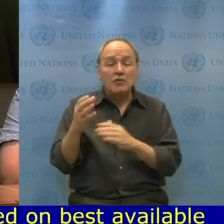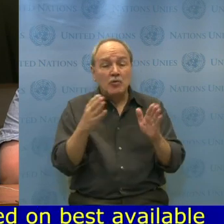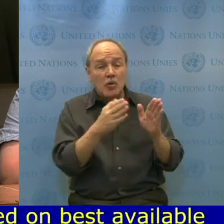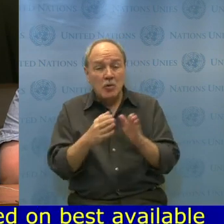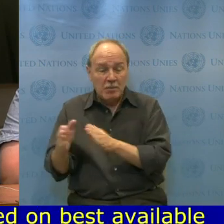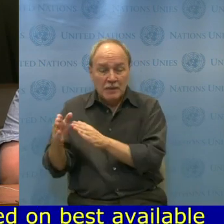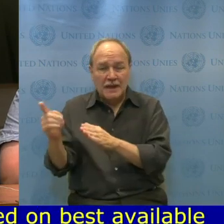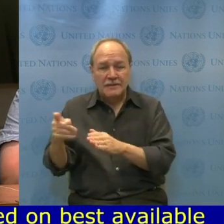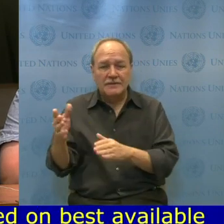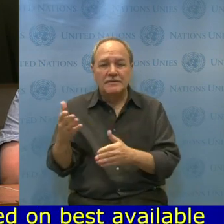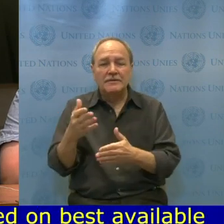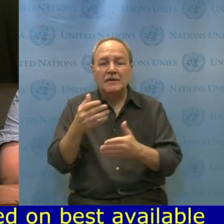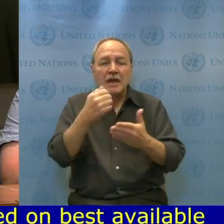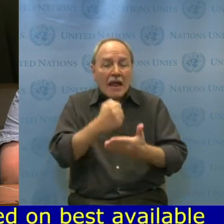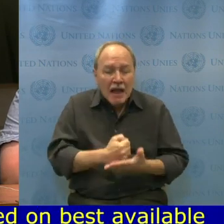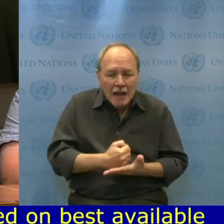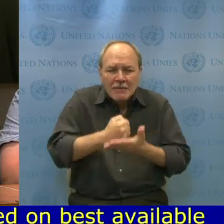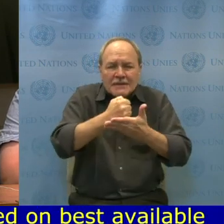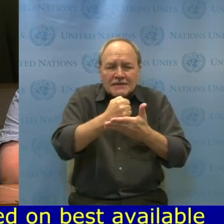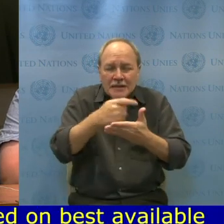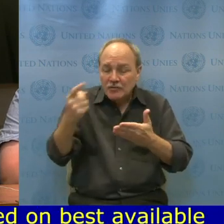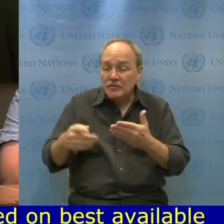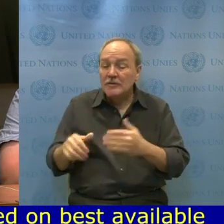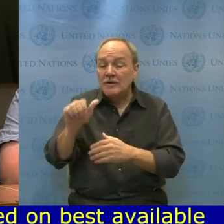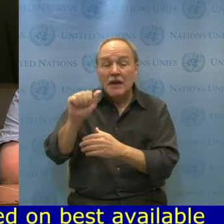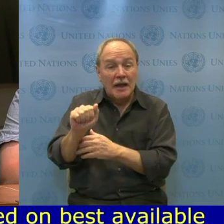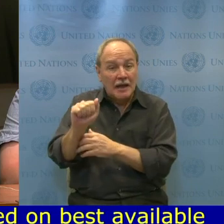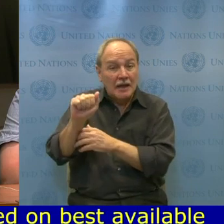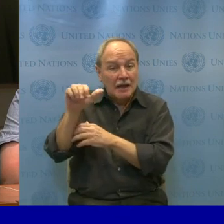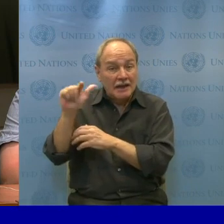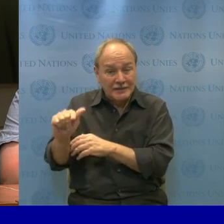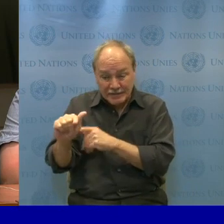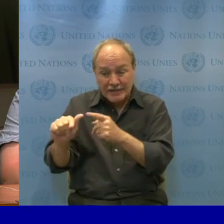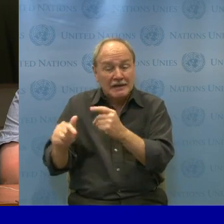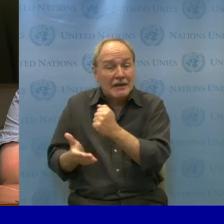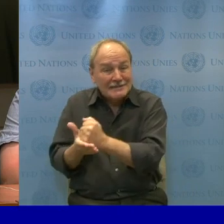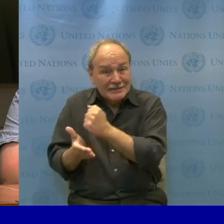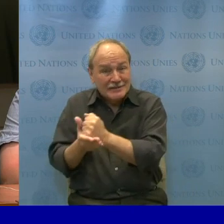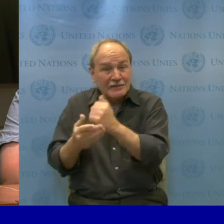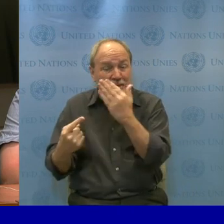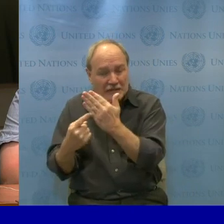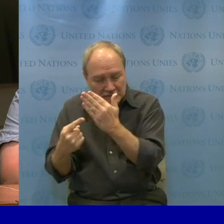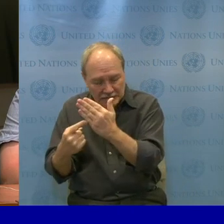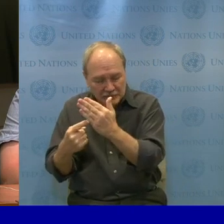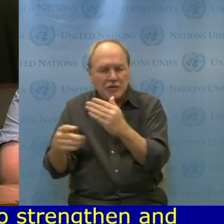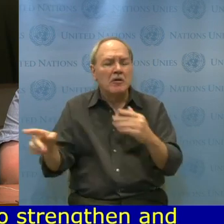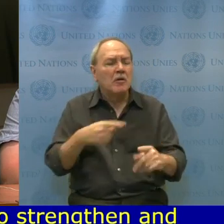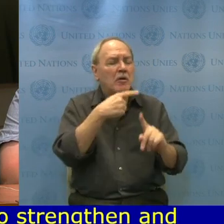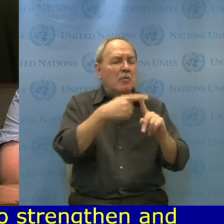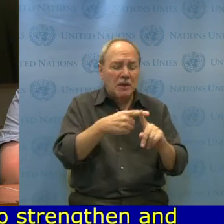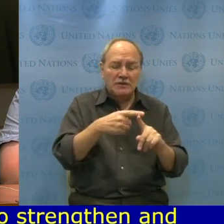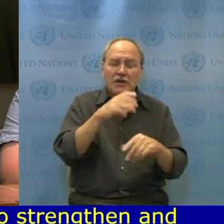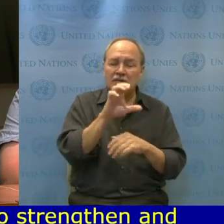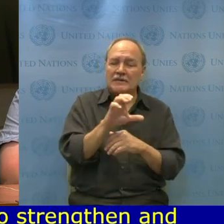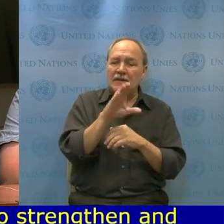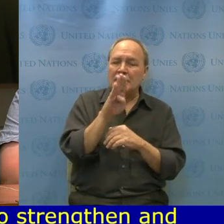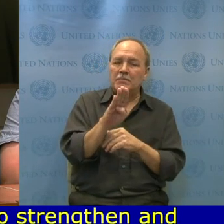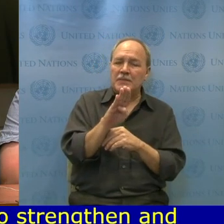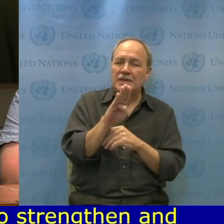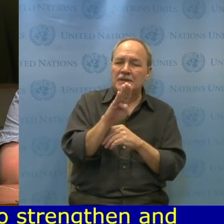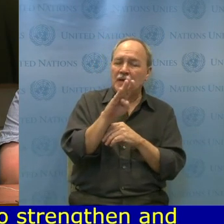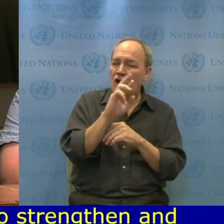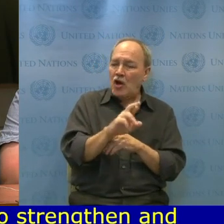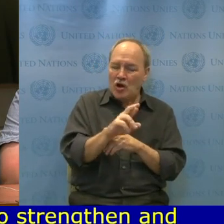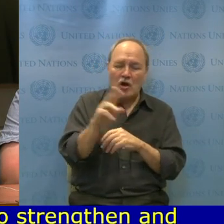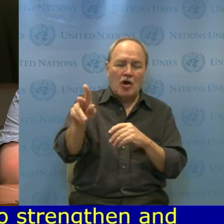habilitation, rehabilitation, assistive technology, assistance and support services, and community-based rehabilitation.